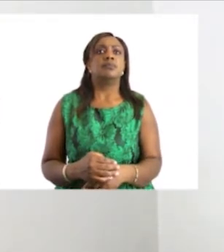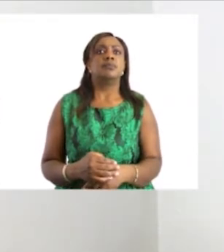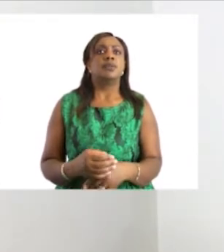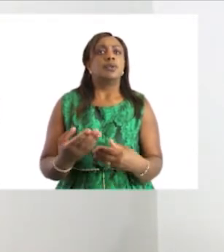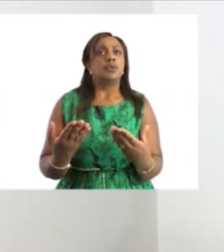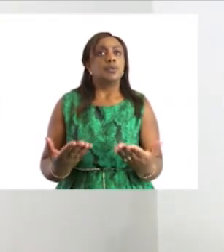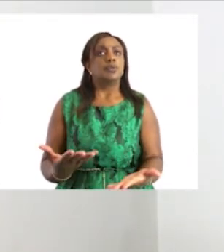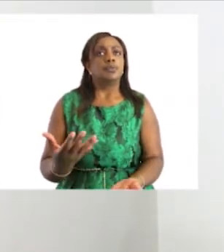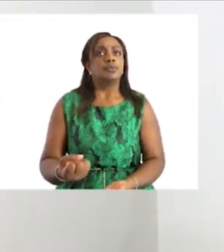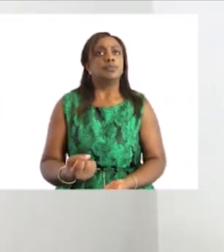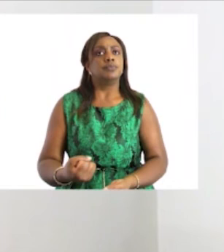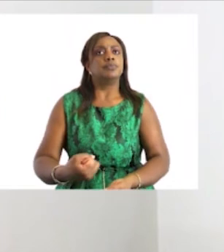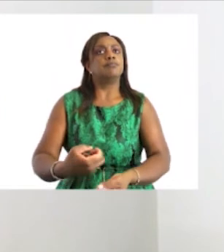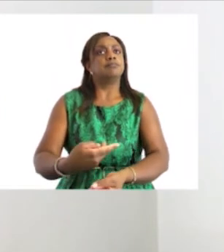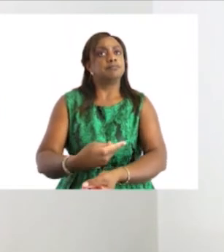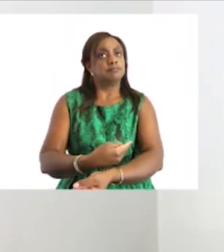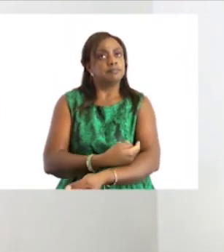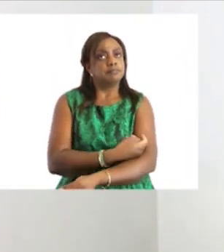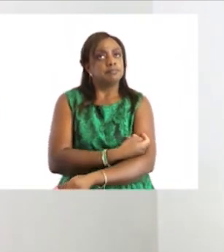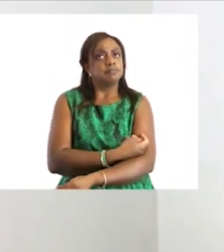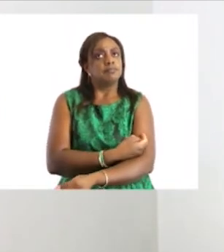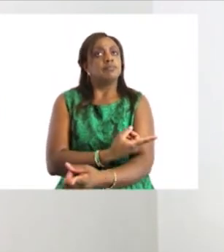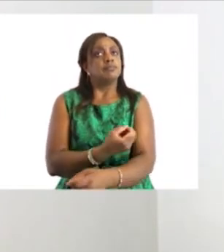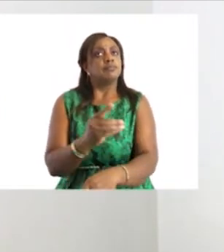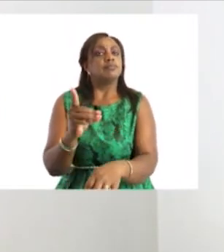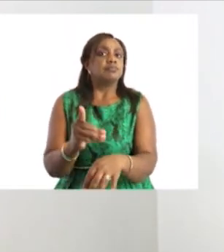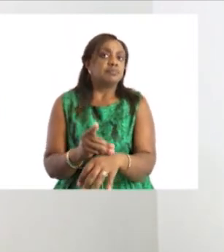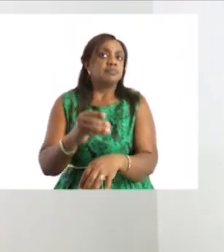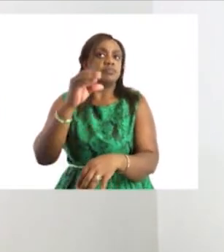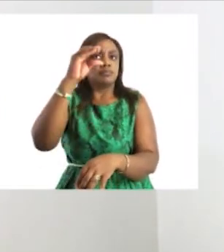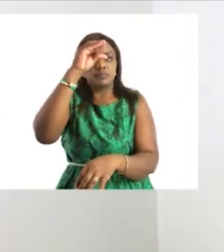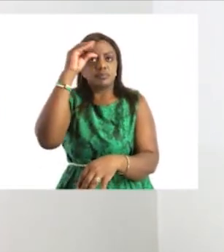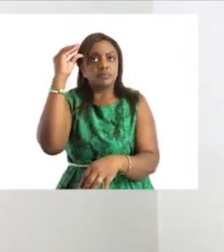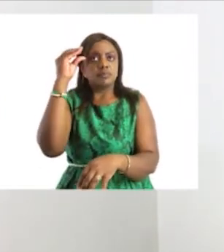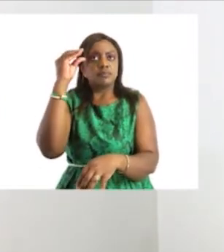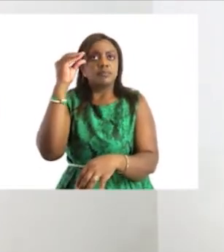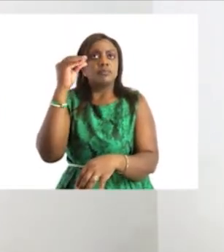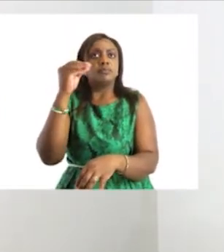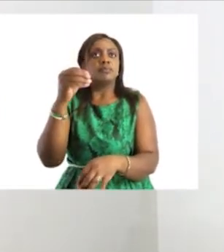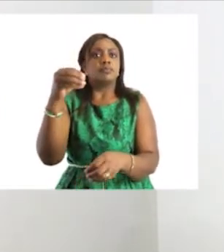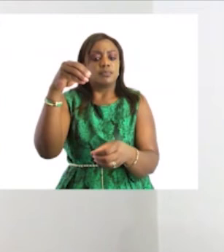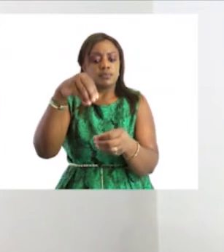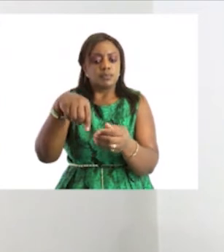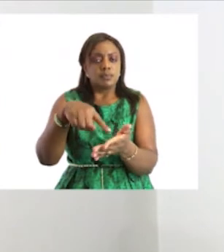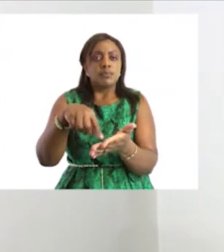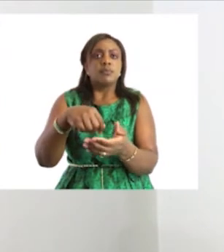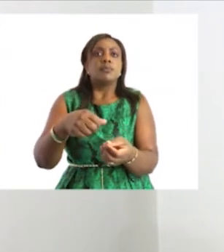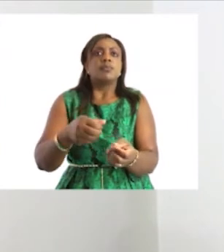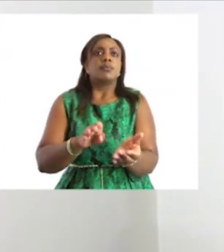get an injection from a doctor or a nurse with a vaccine that will protect